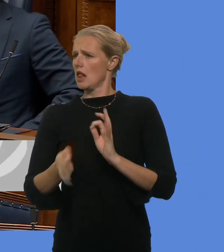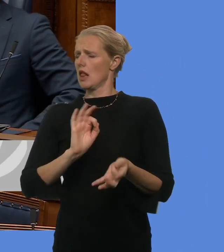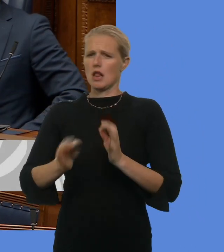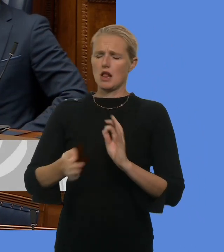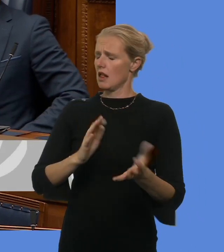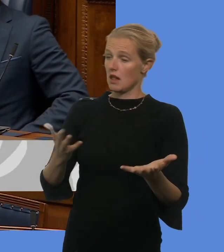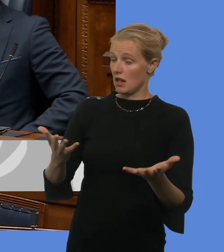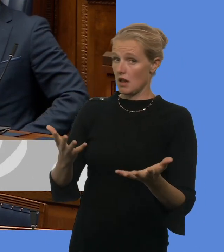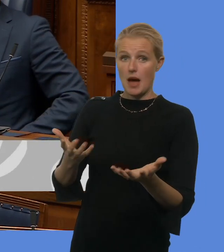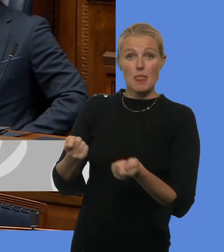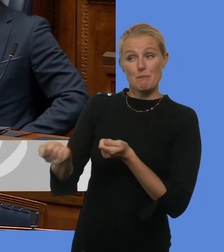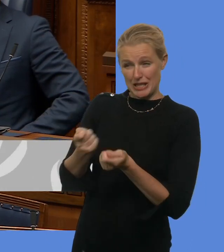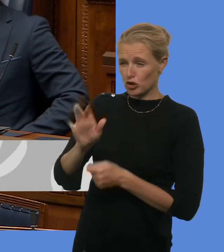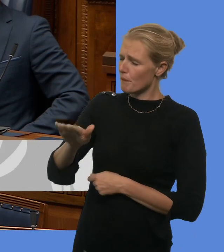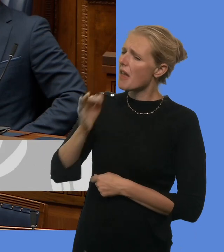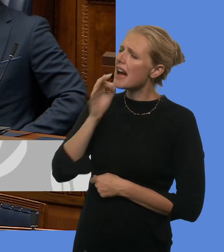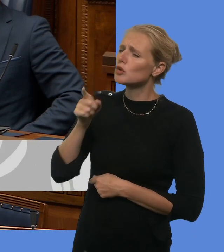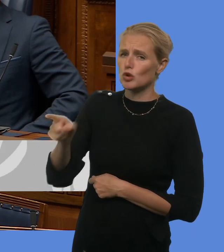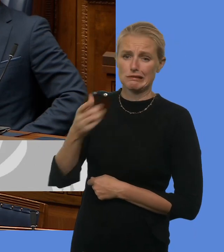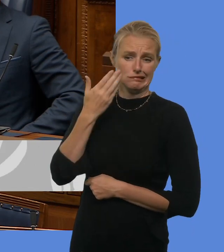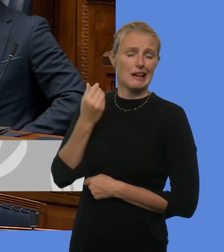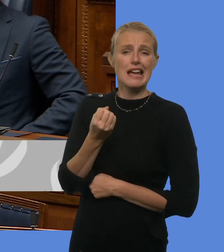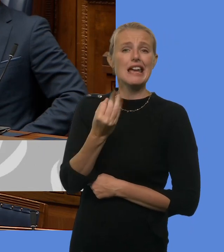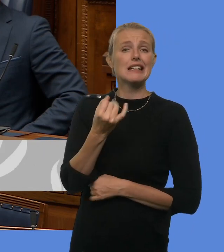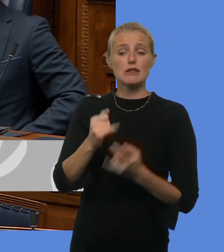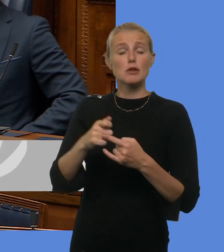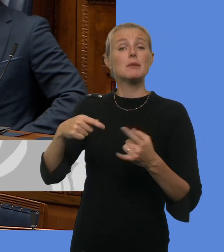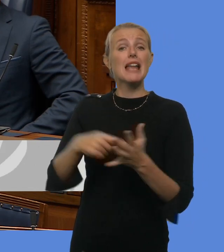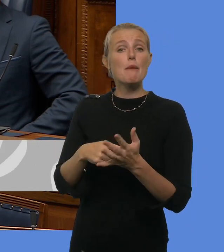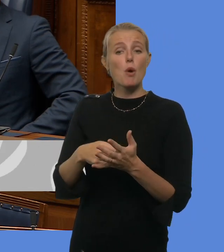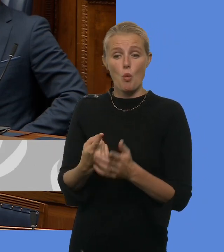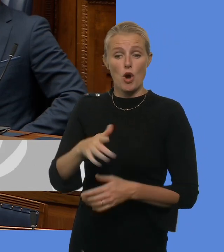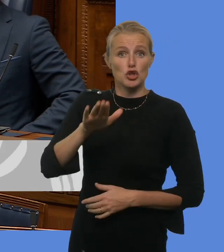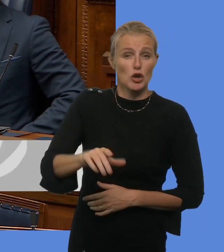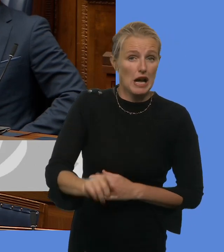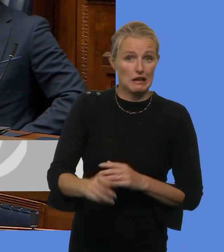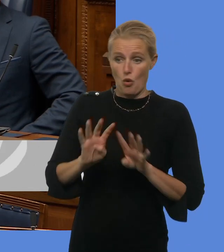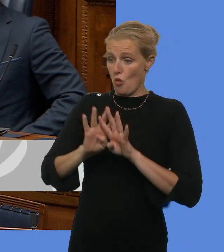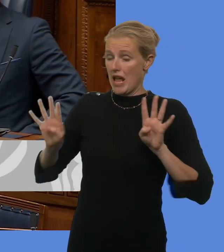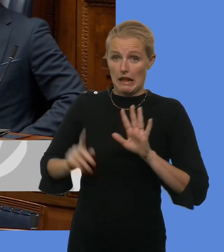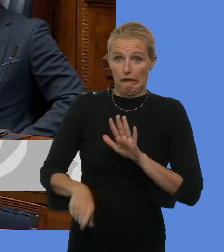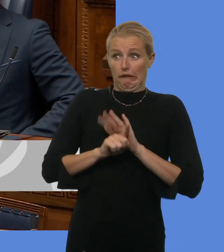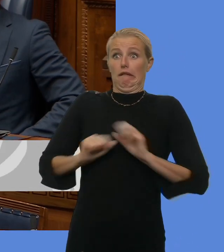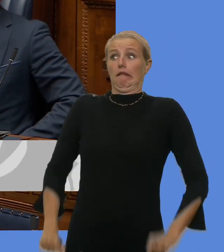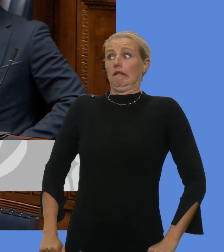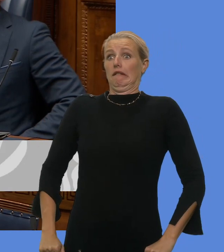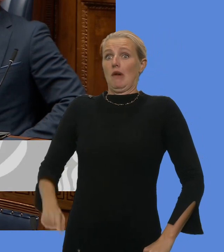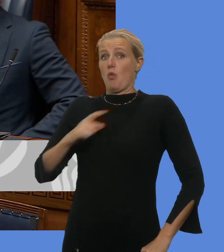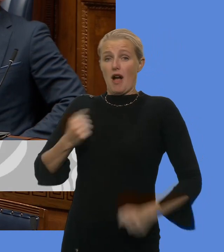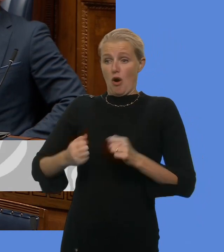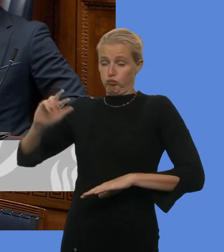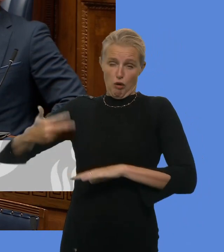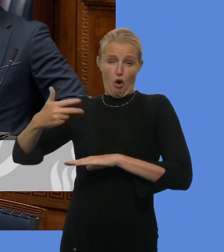would the Minister have to the primary school child who on the 18th of September was pinned up against the railings in fear as a vehicle had